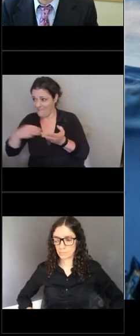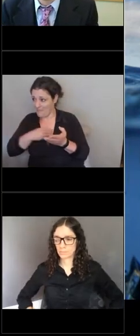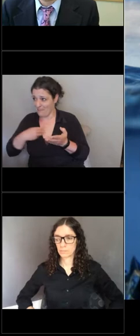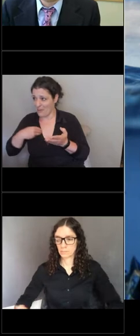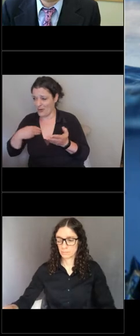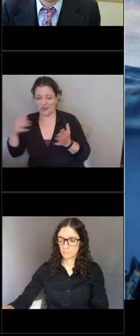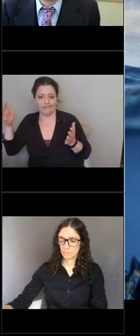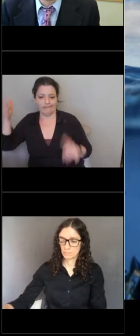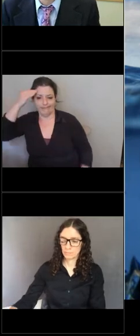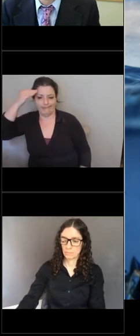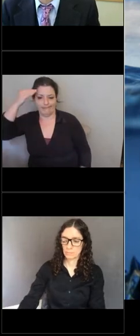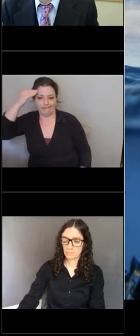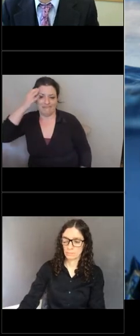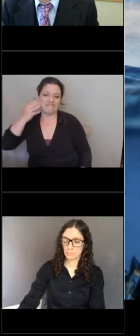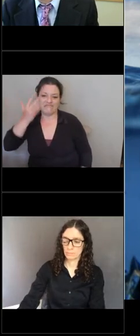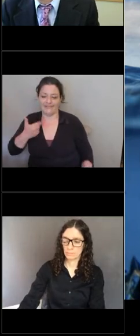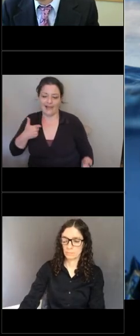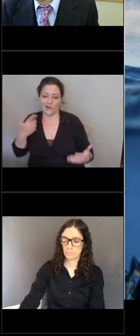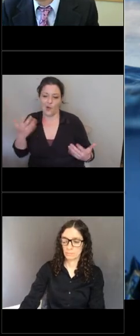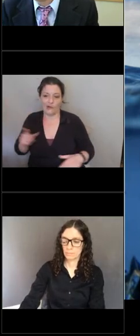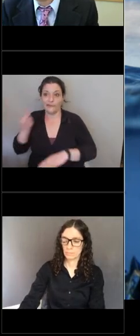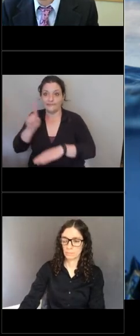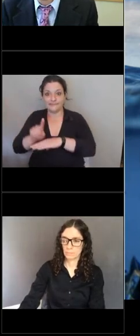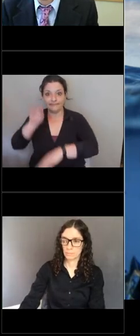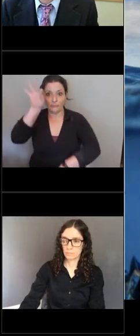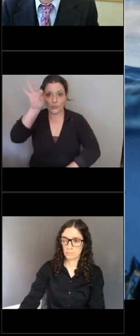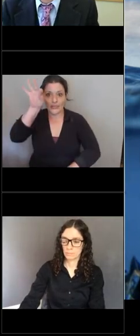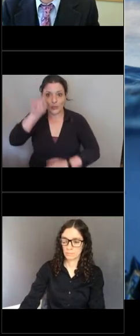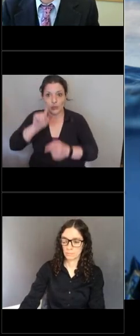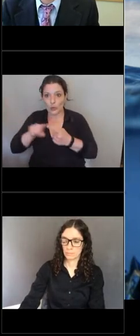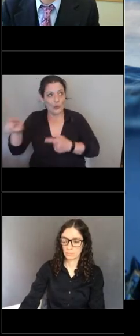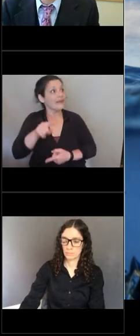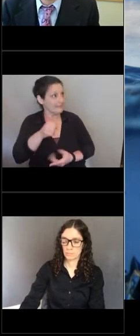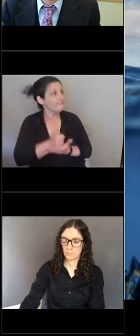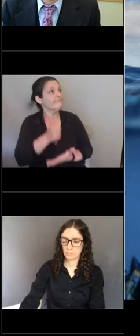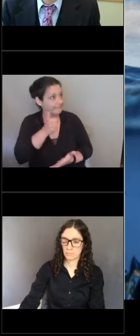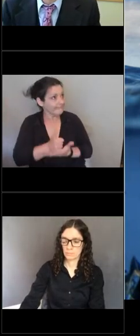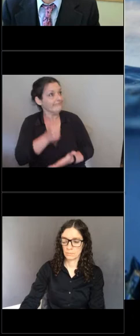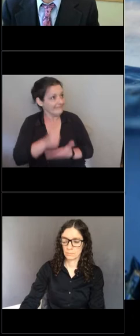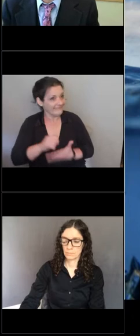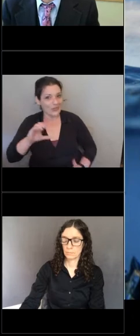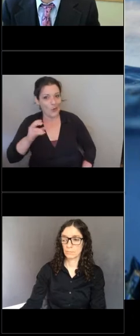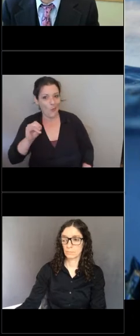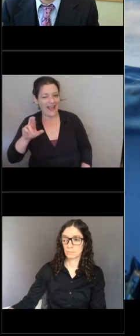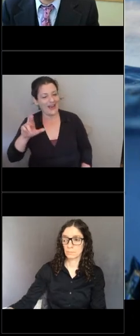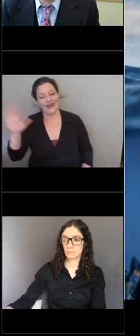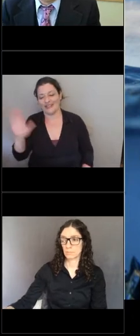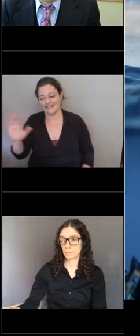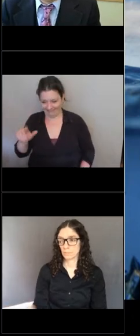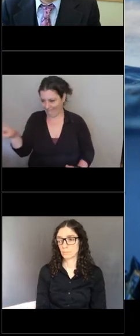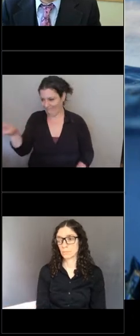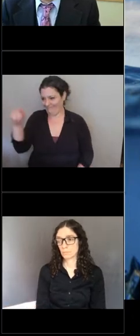MPAs play in the role of attaining the international biodiversity requirements and